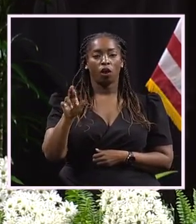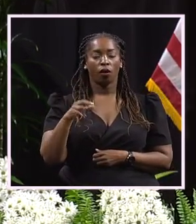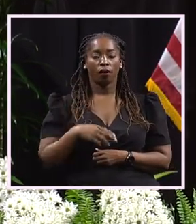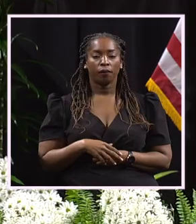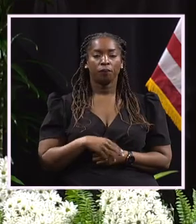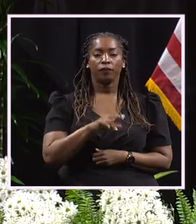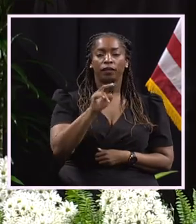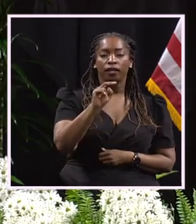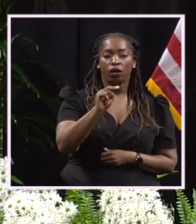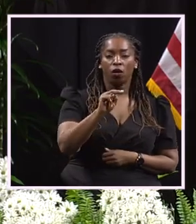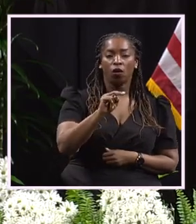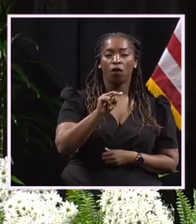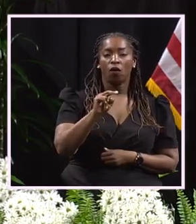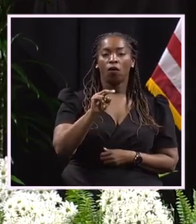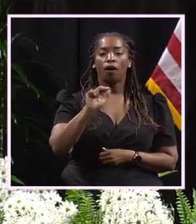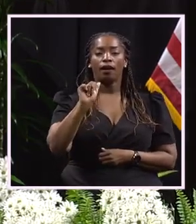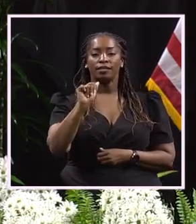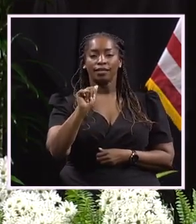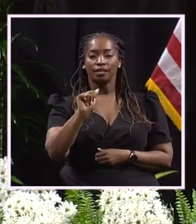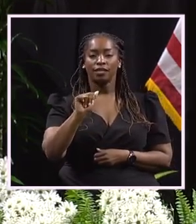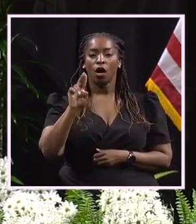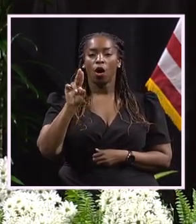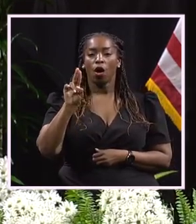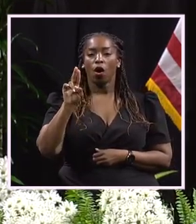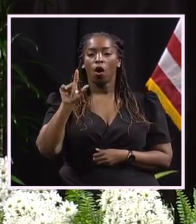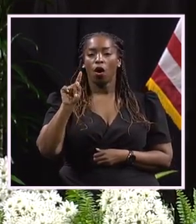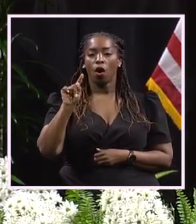Nicole Anastasia Altman.